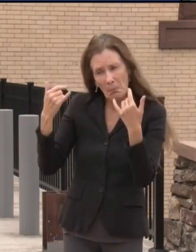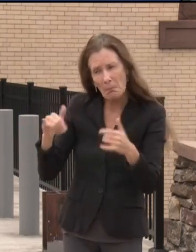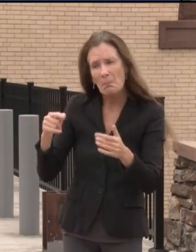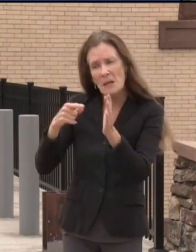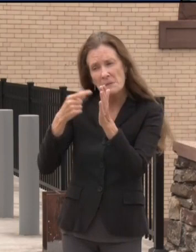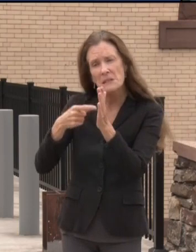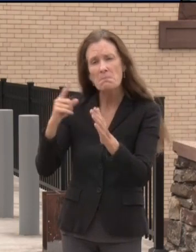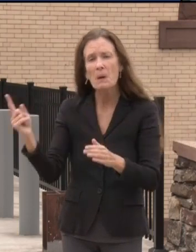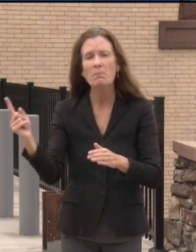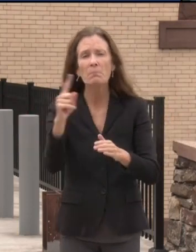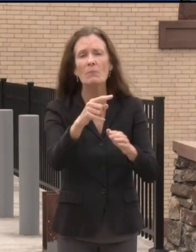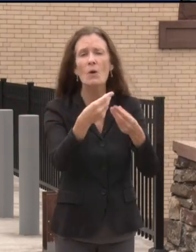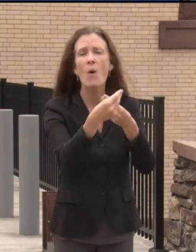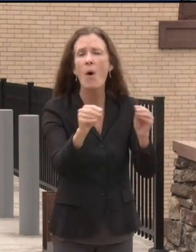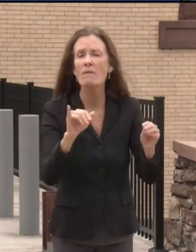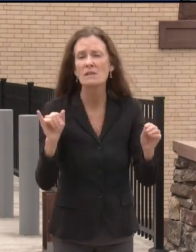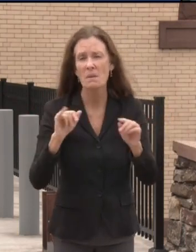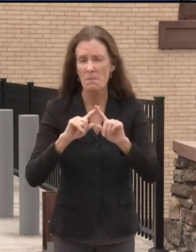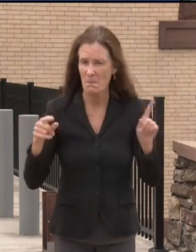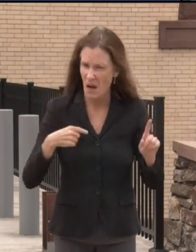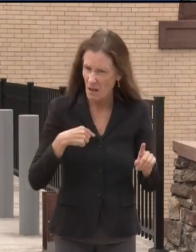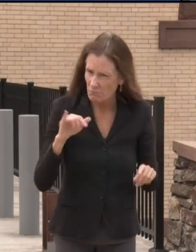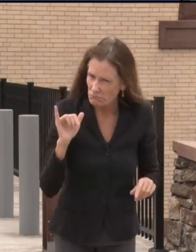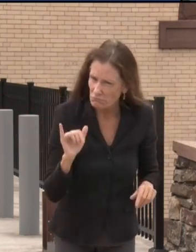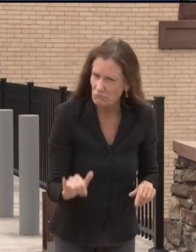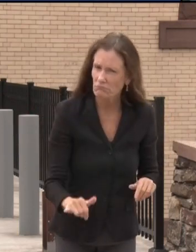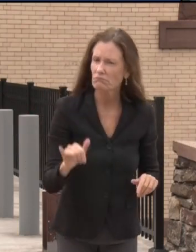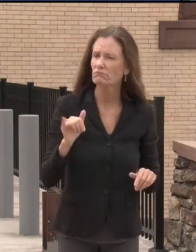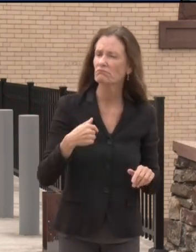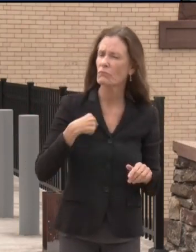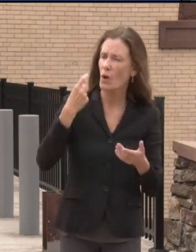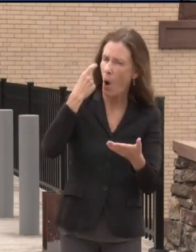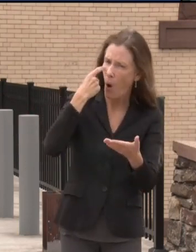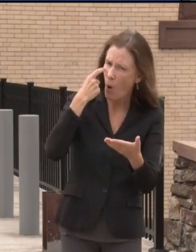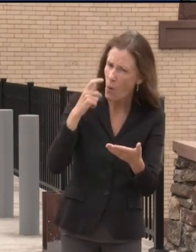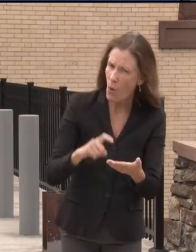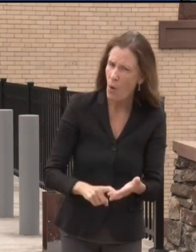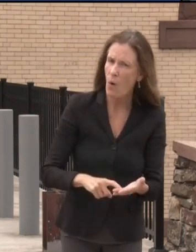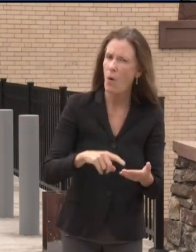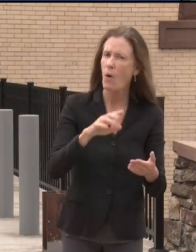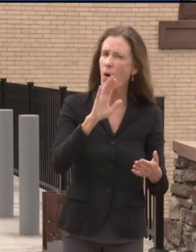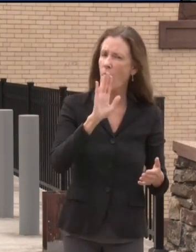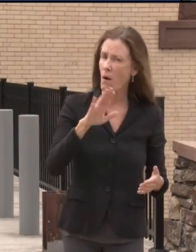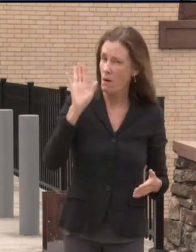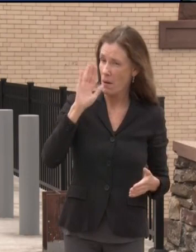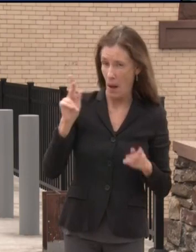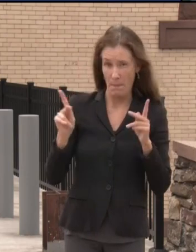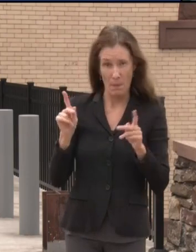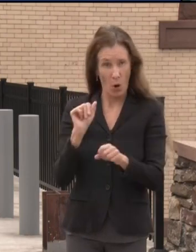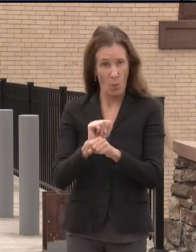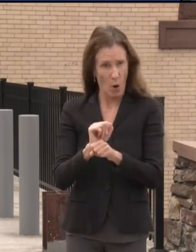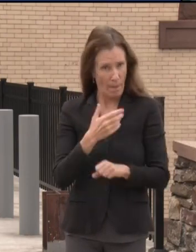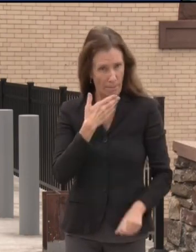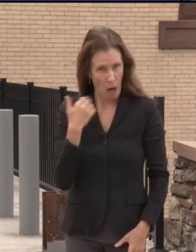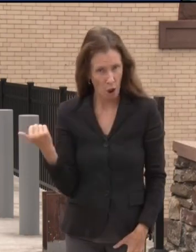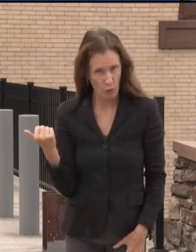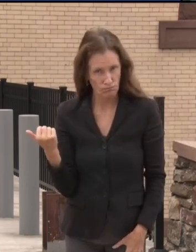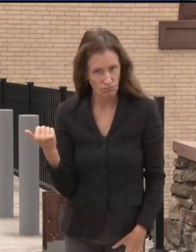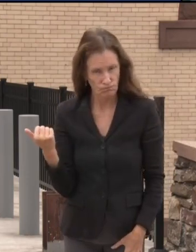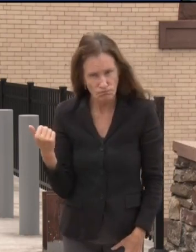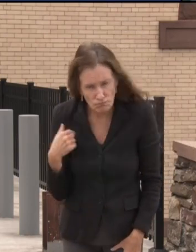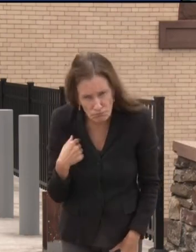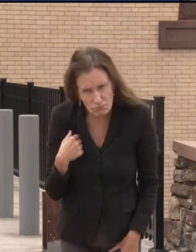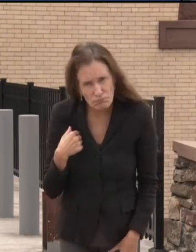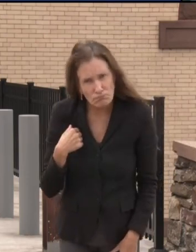that where we actually have metrics, we're seeing increases in productivity. And it's something that